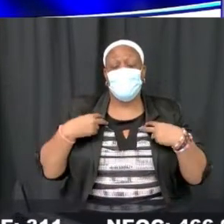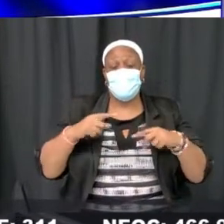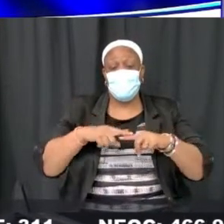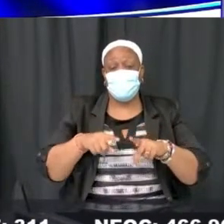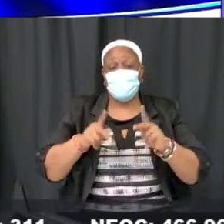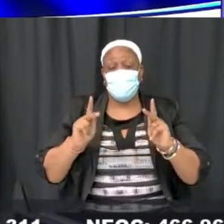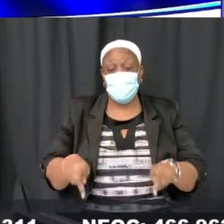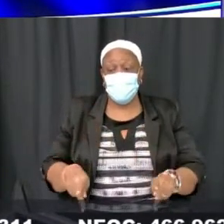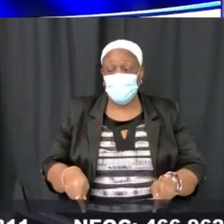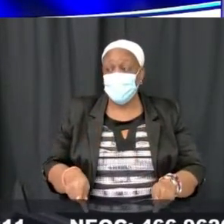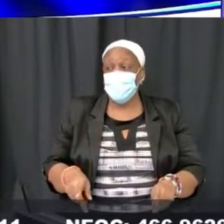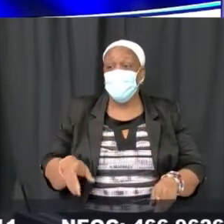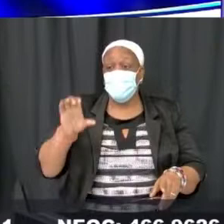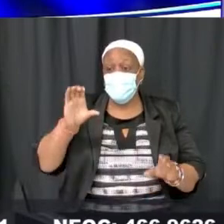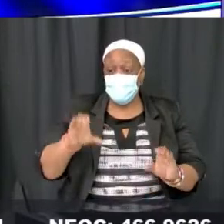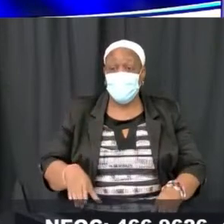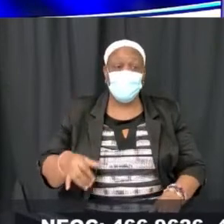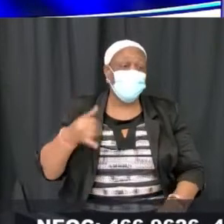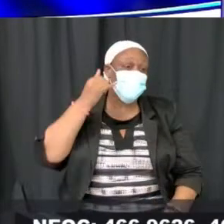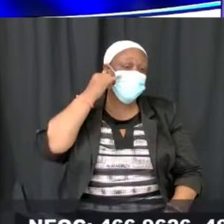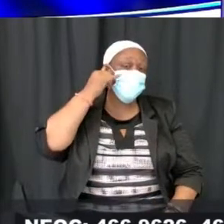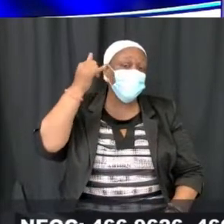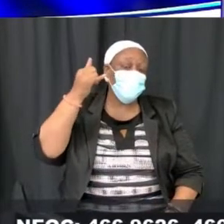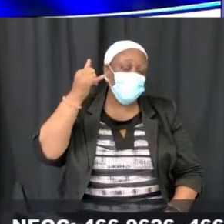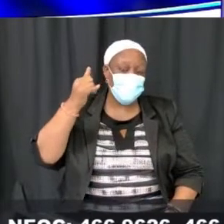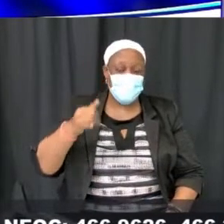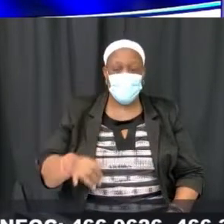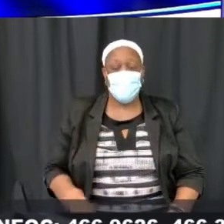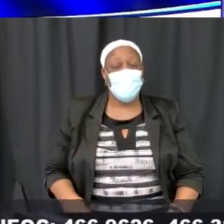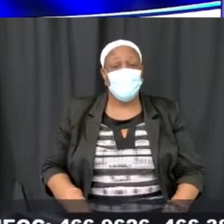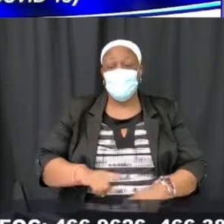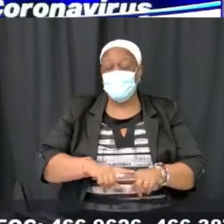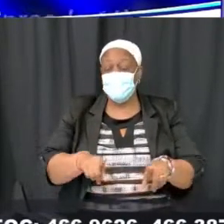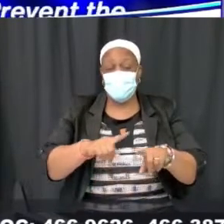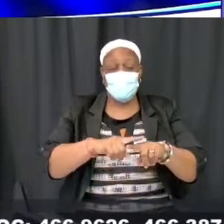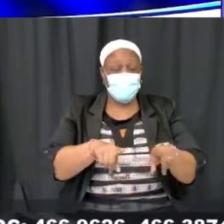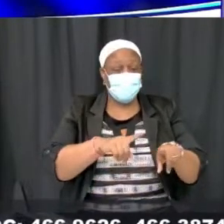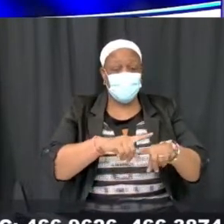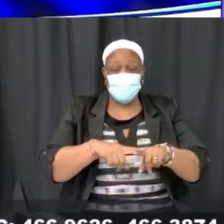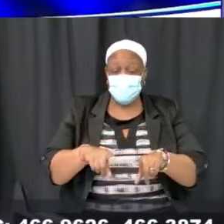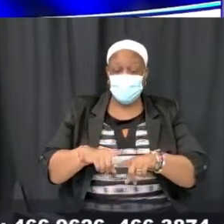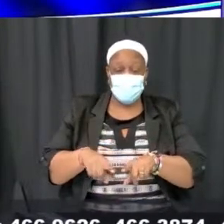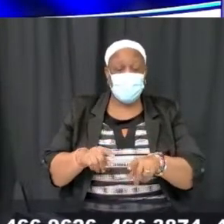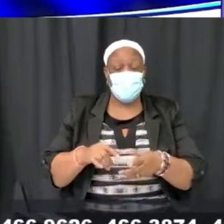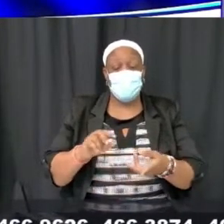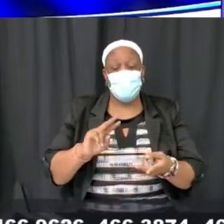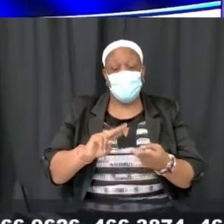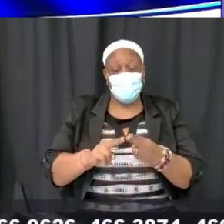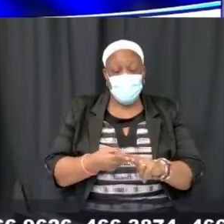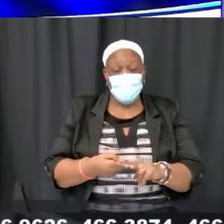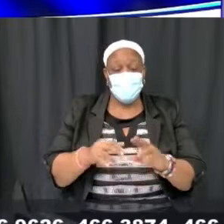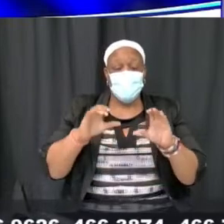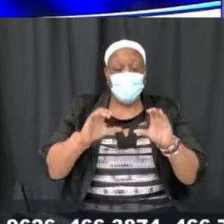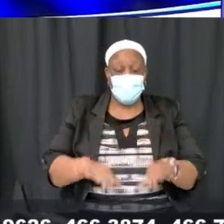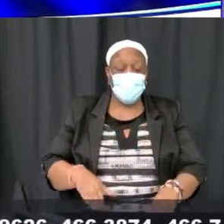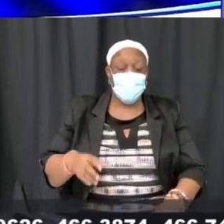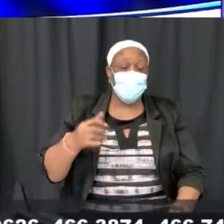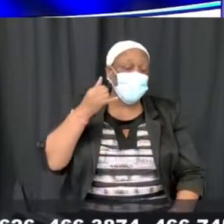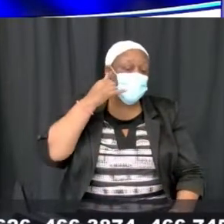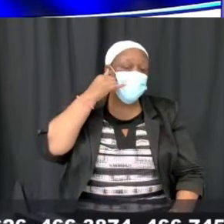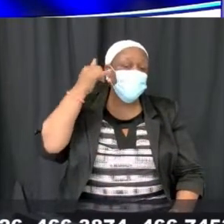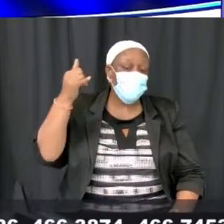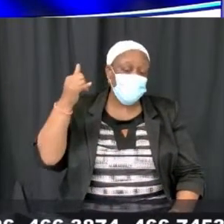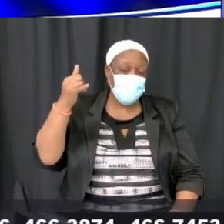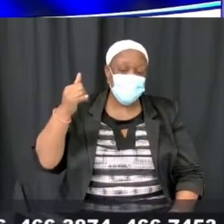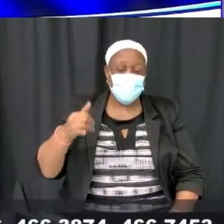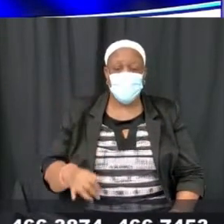the 311 number. They're given the social assistance numbers where they could call if they need that assistance. And so we appeal to their good judgment